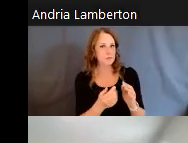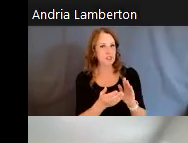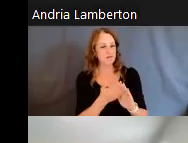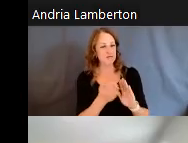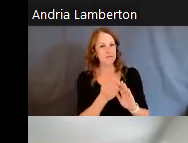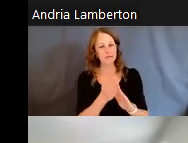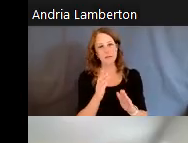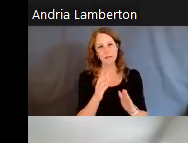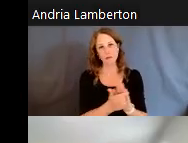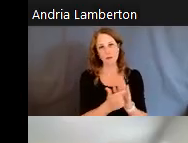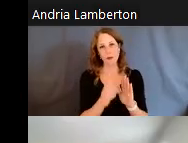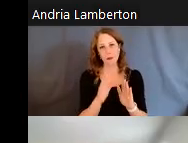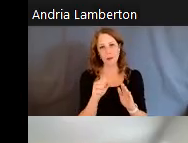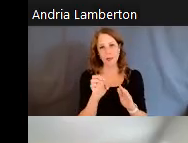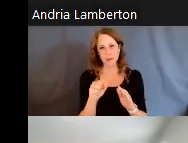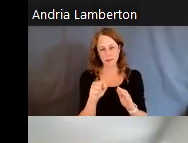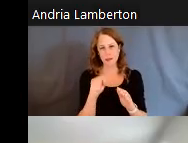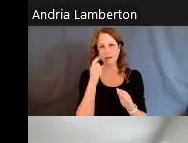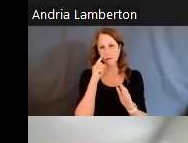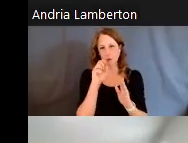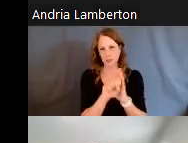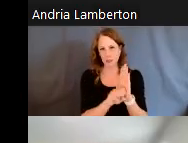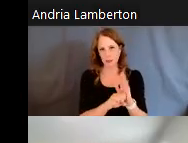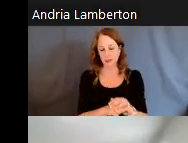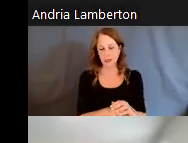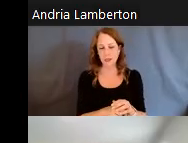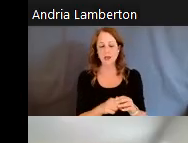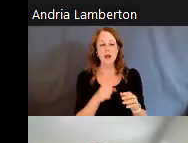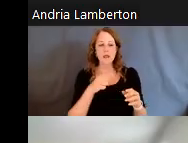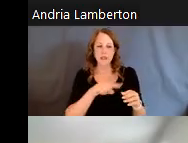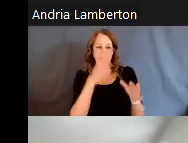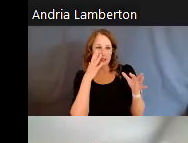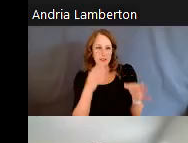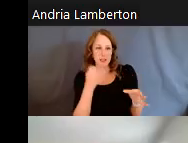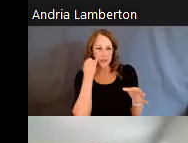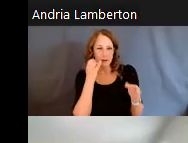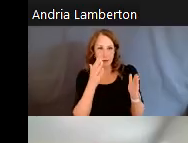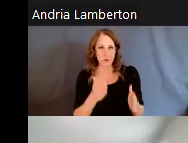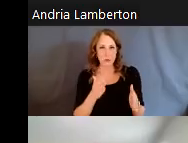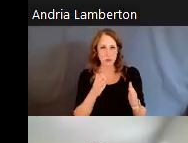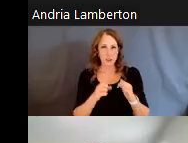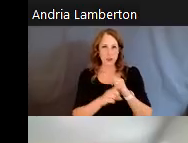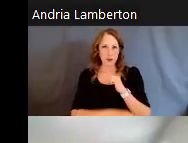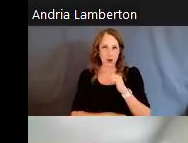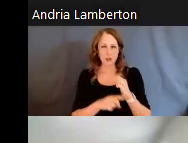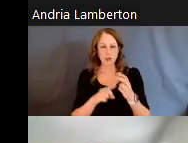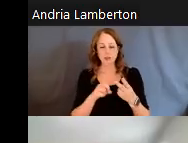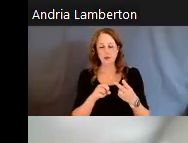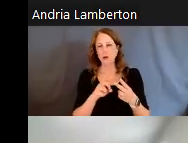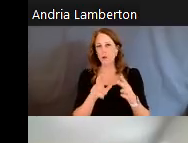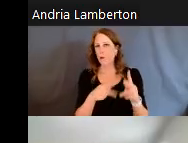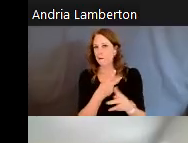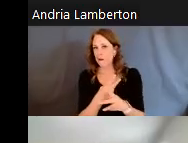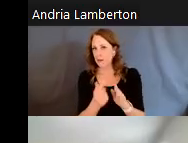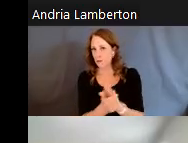state. Ultimately, they decide if someone gets charged, what crimes get